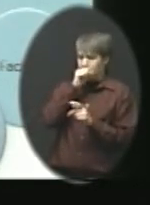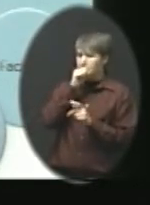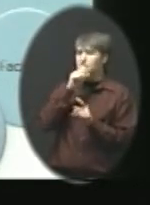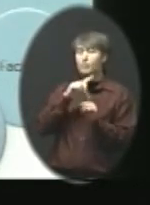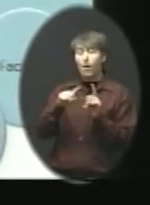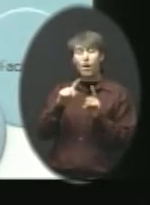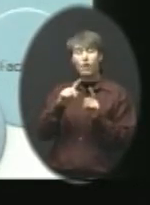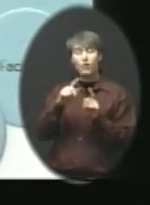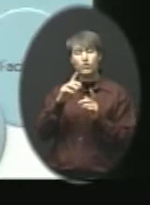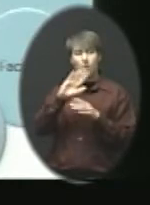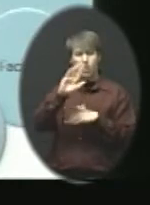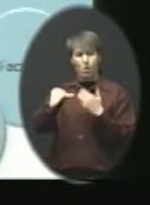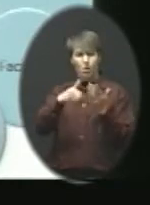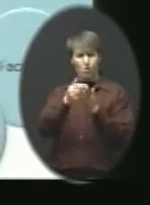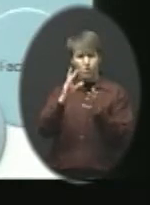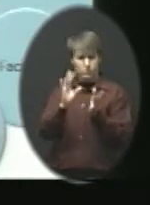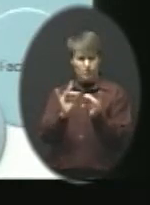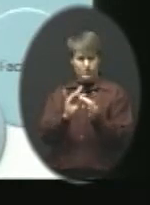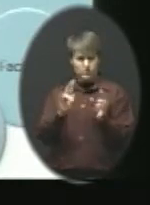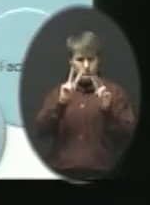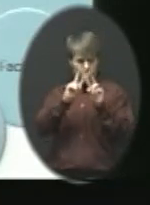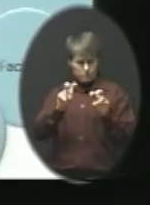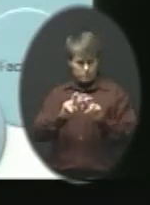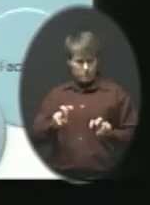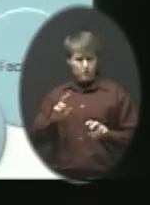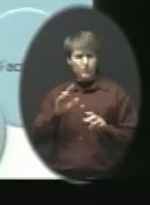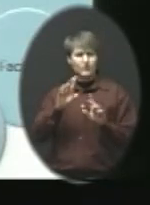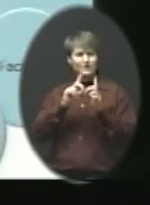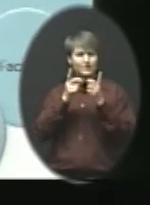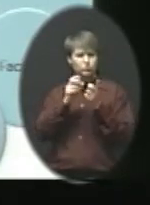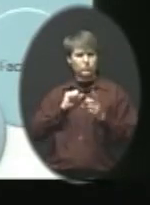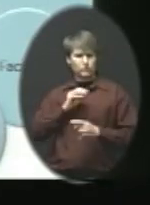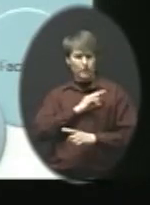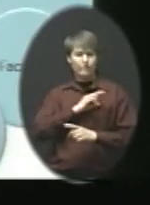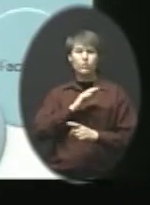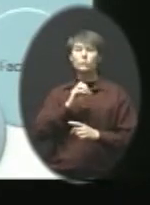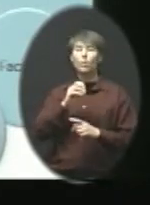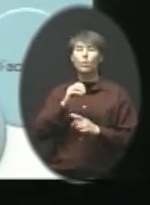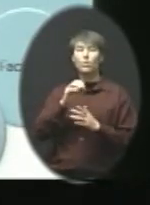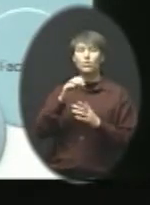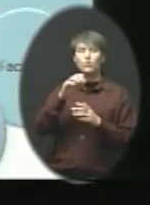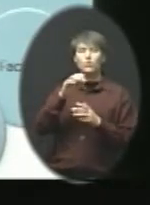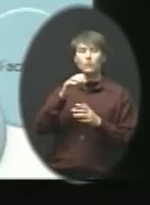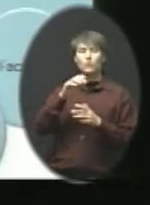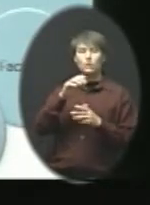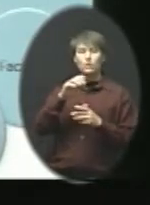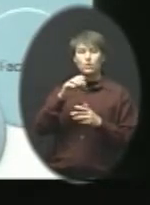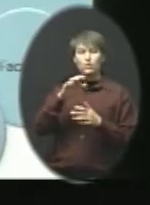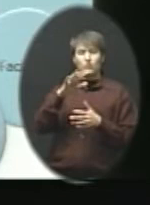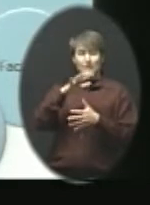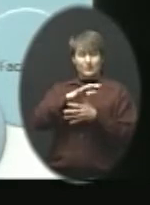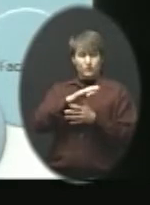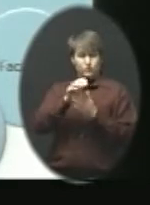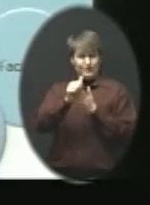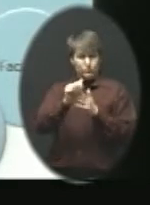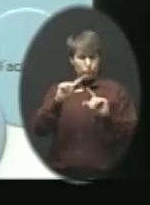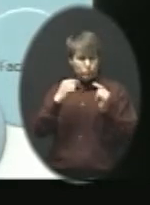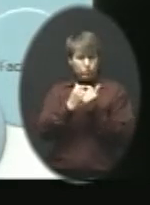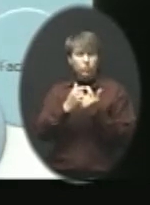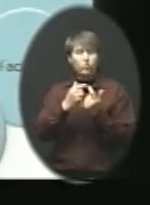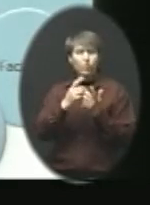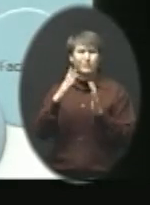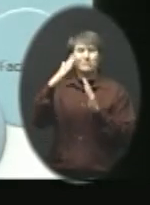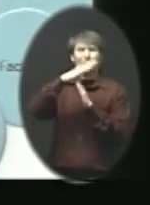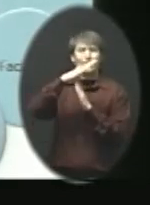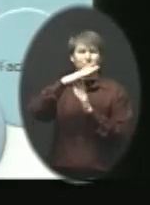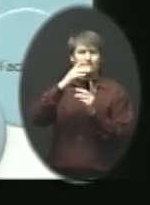all of these comments have been analyzed by district staff. So in our senior leadership group, we've had an opportunity to take a look at every one of